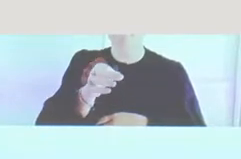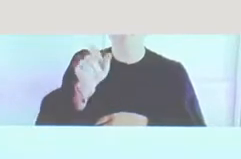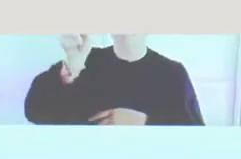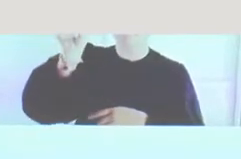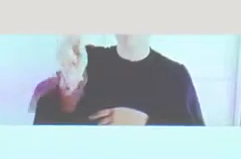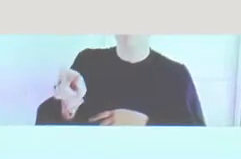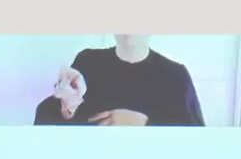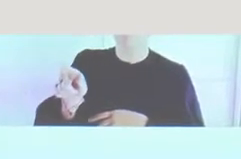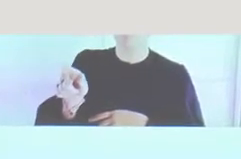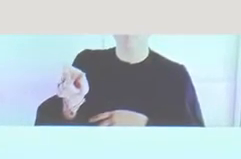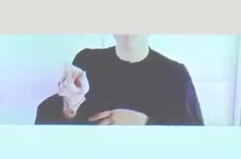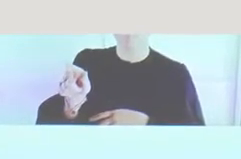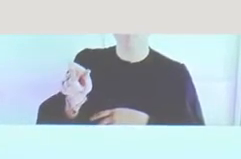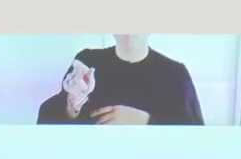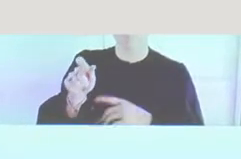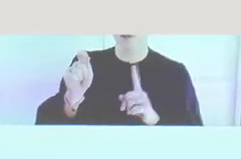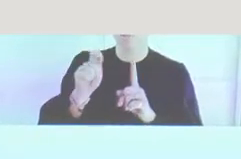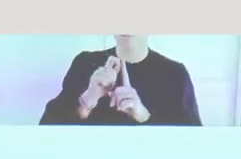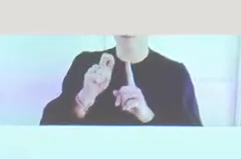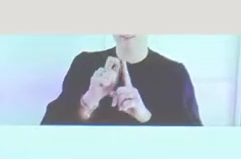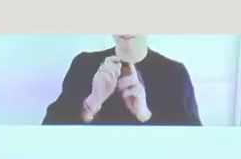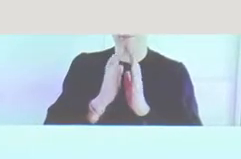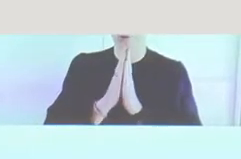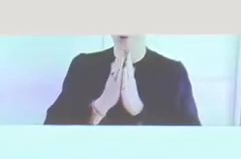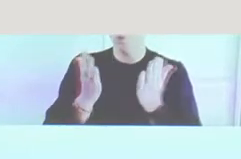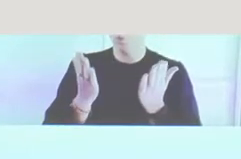out in the Hut so